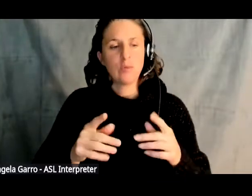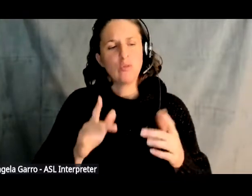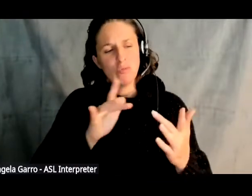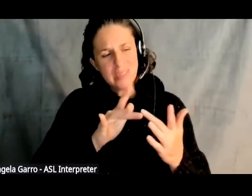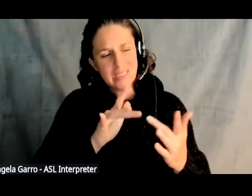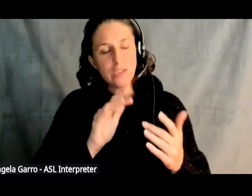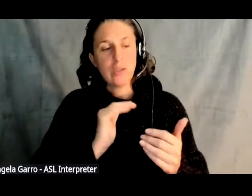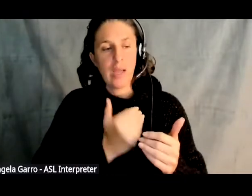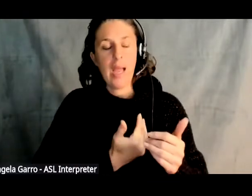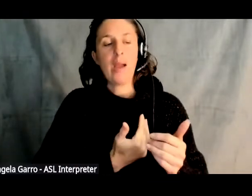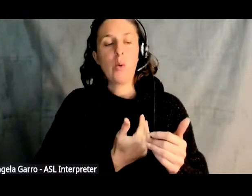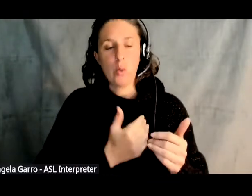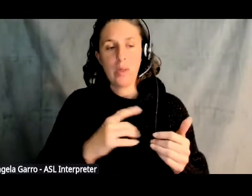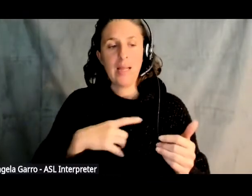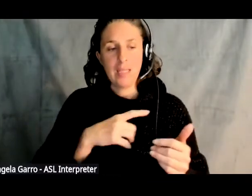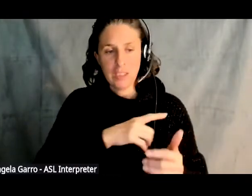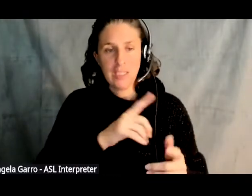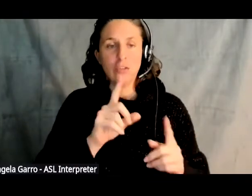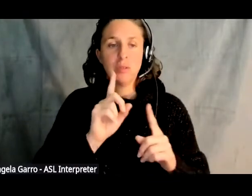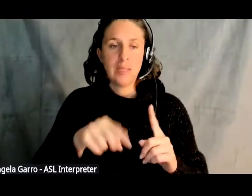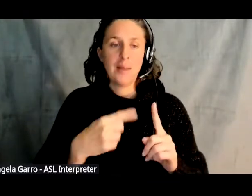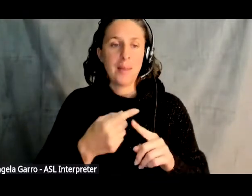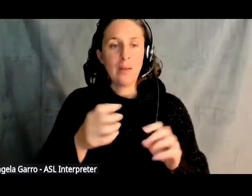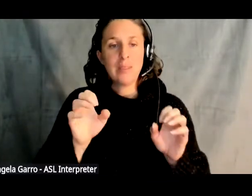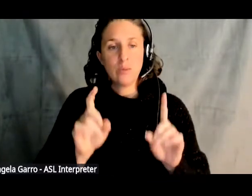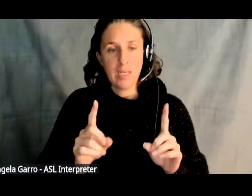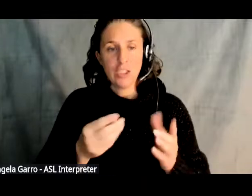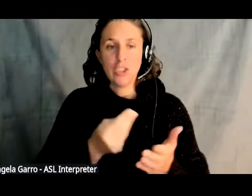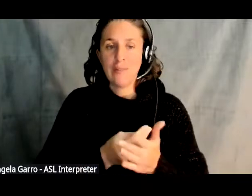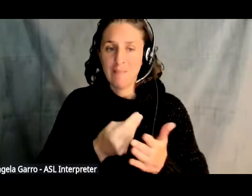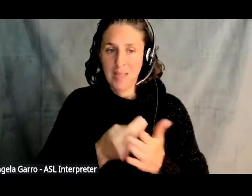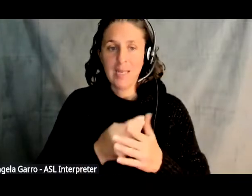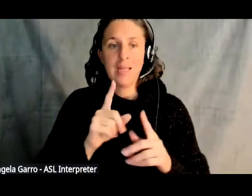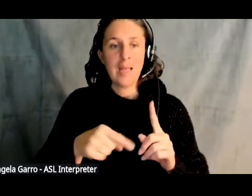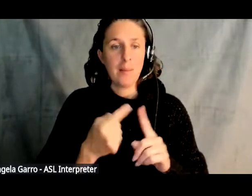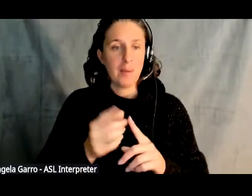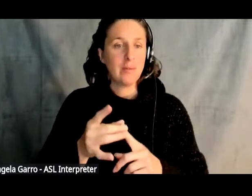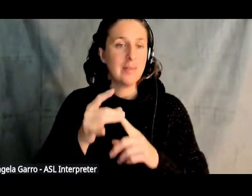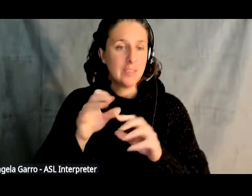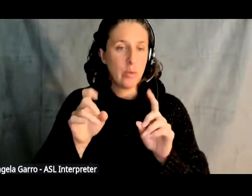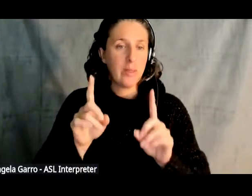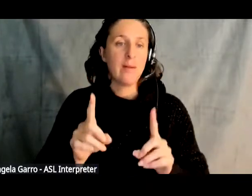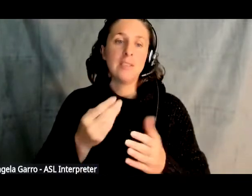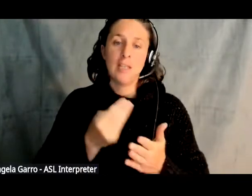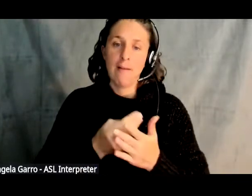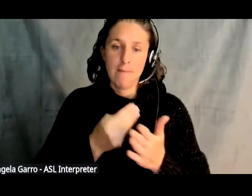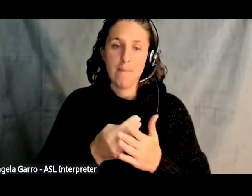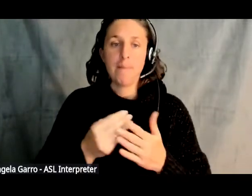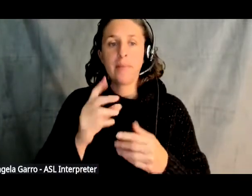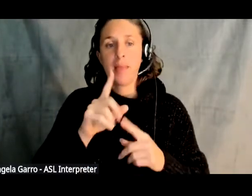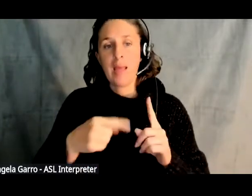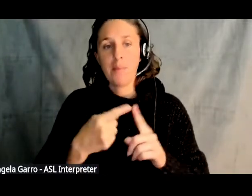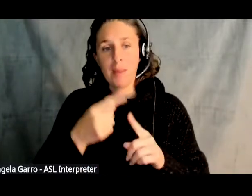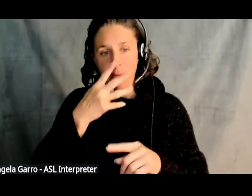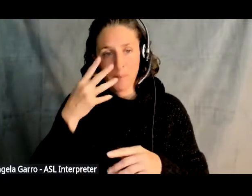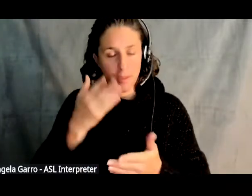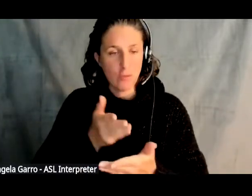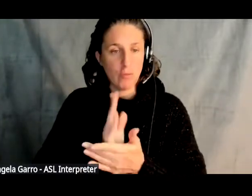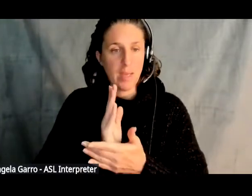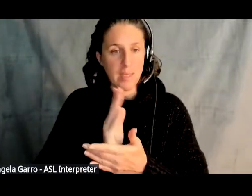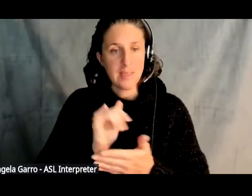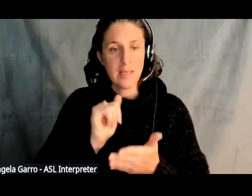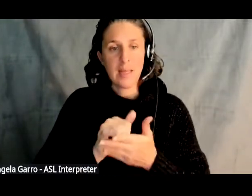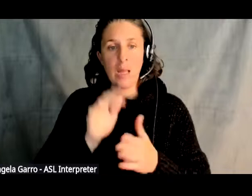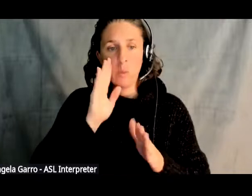about education funding, about special education funding, about immigrant rights. That would